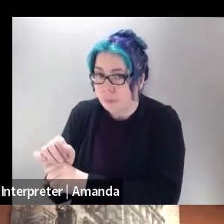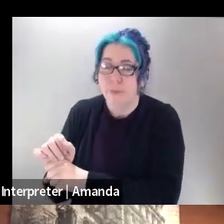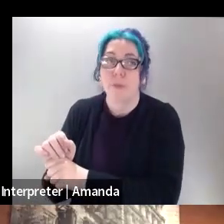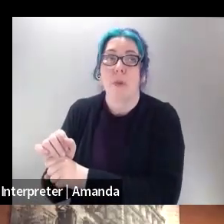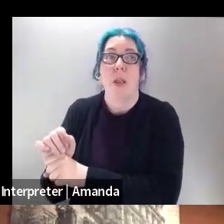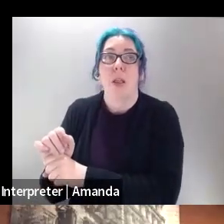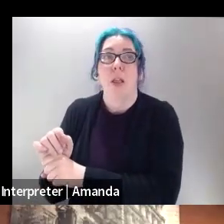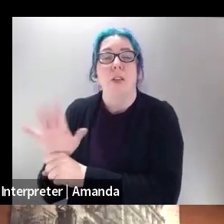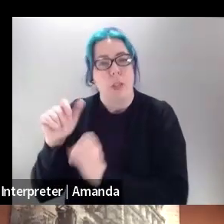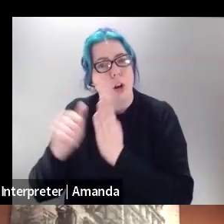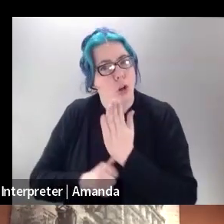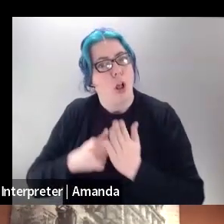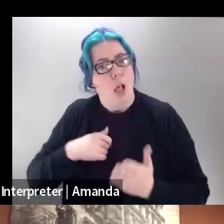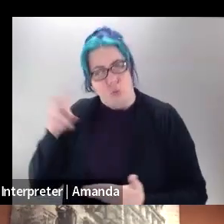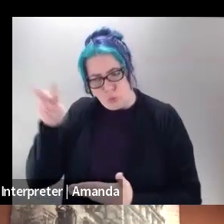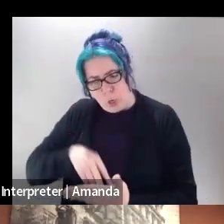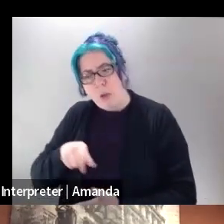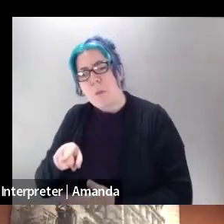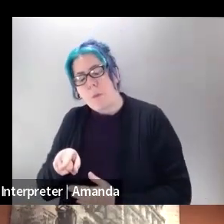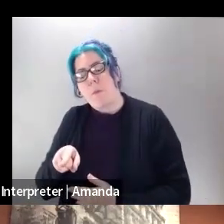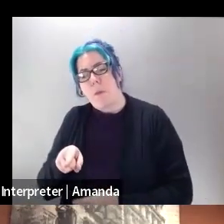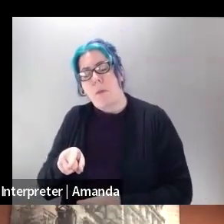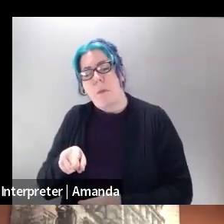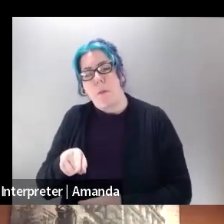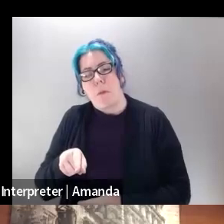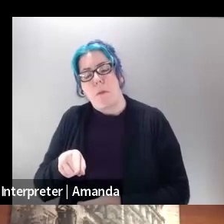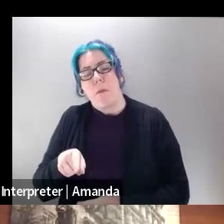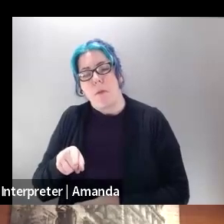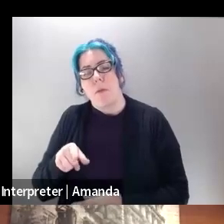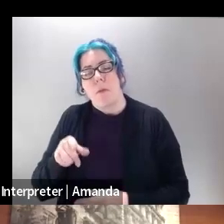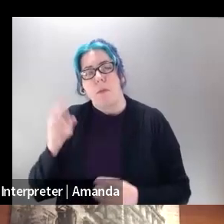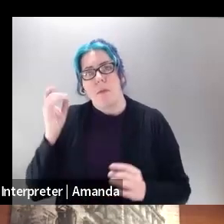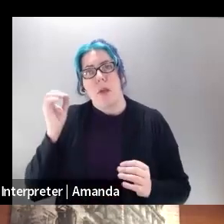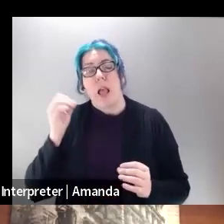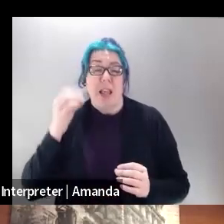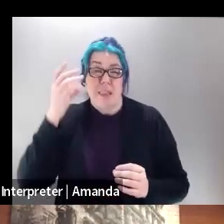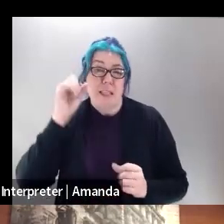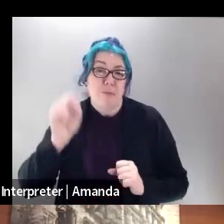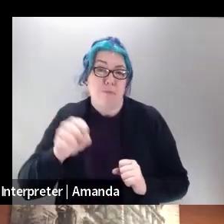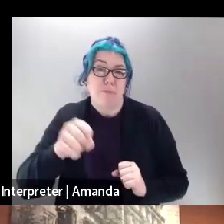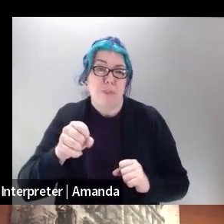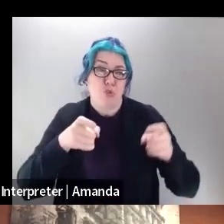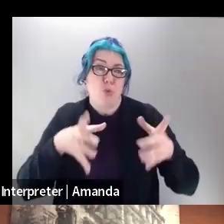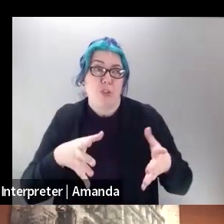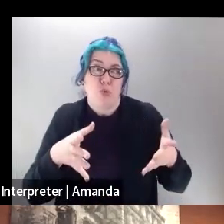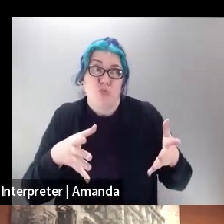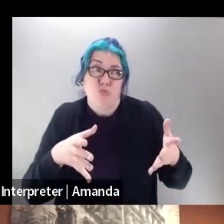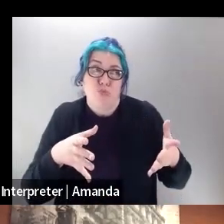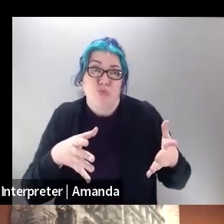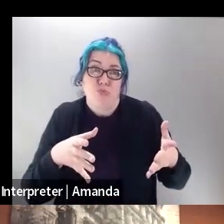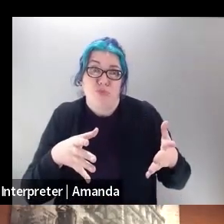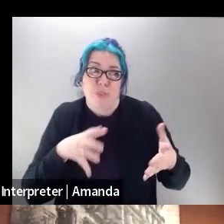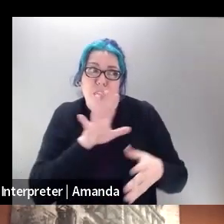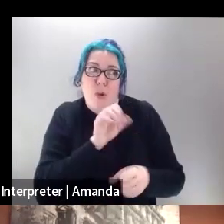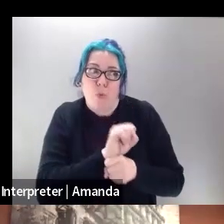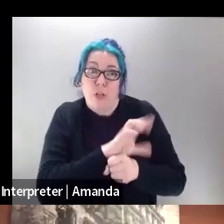process. I do think that like a lot of the work of the director is visioning, because it's about bringing a team together, and it's